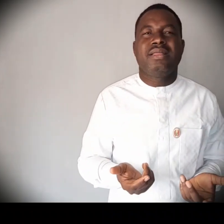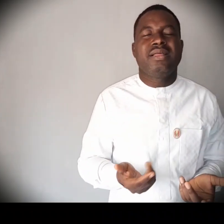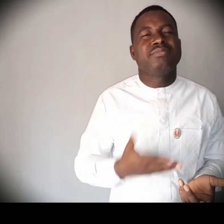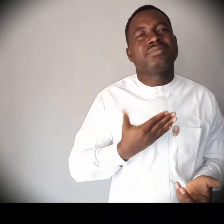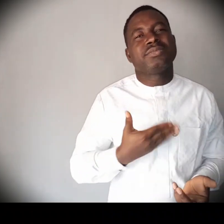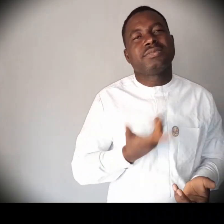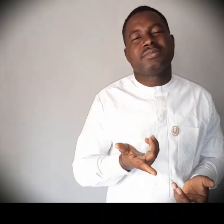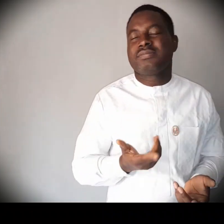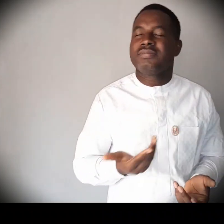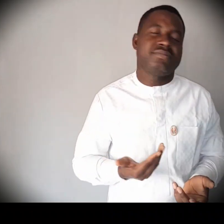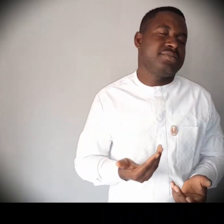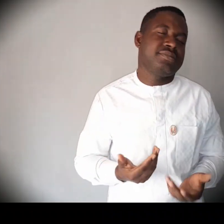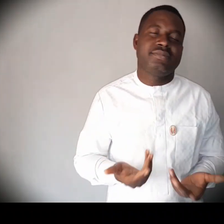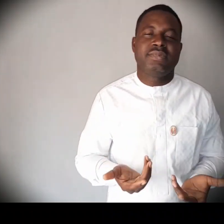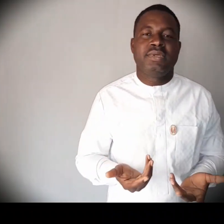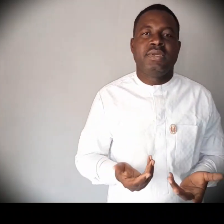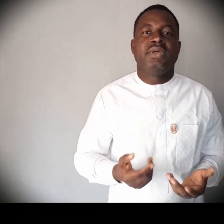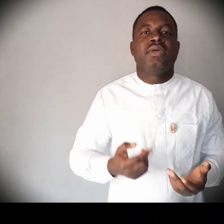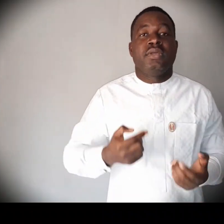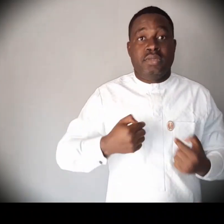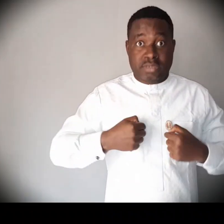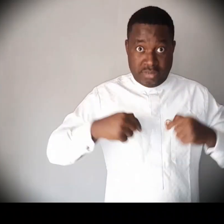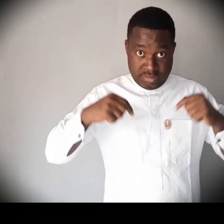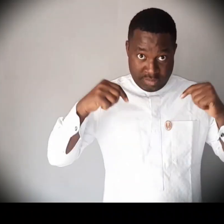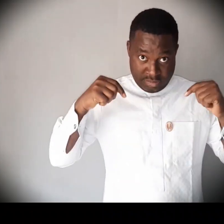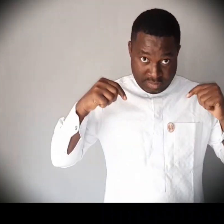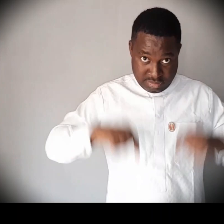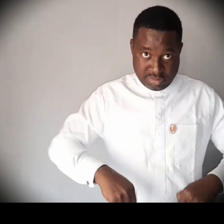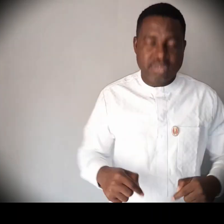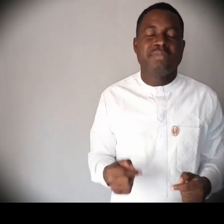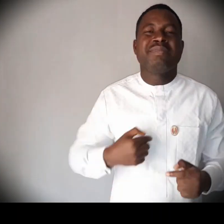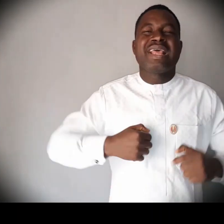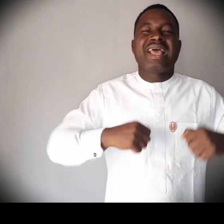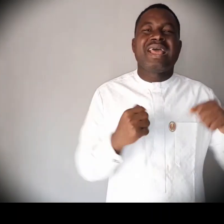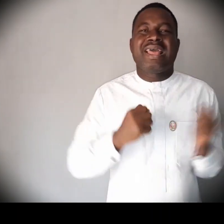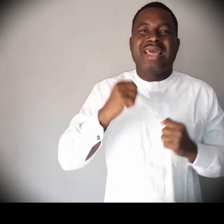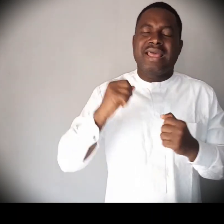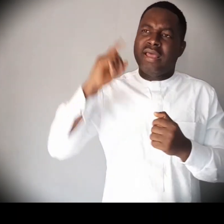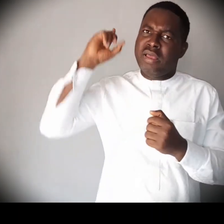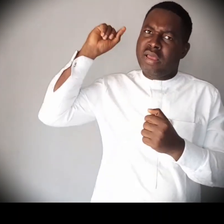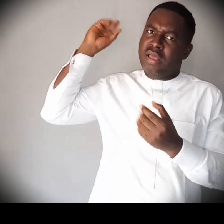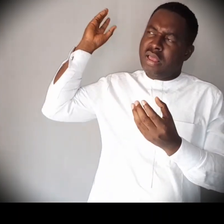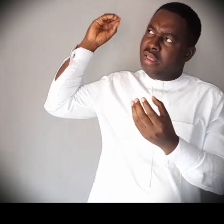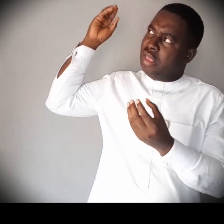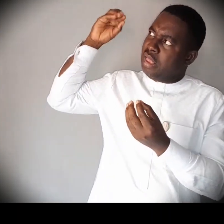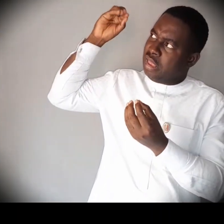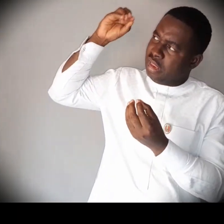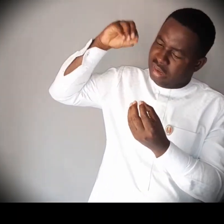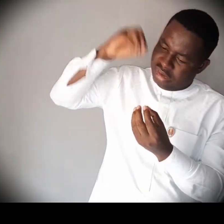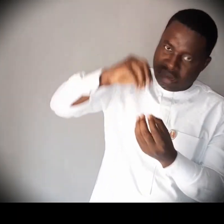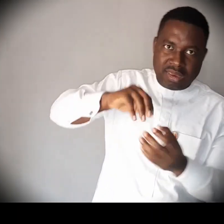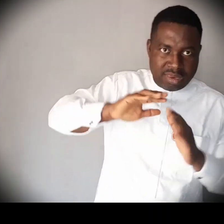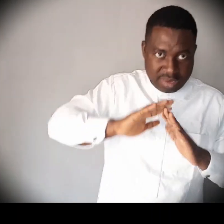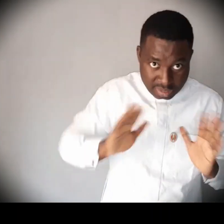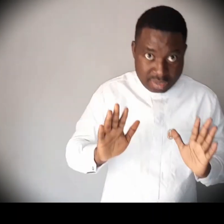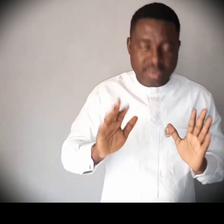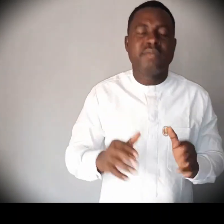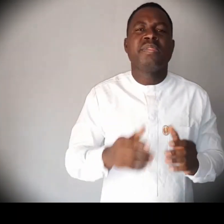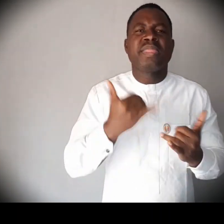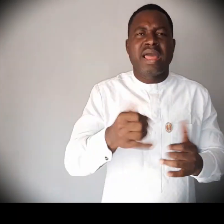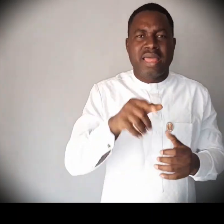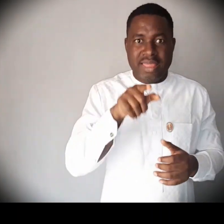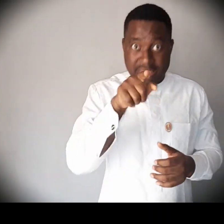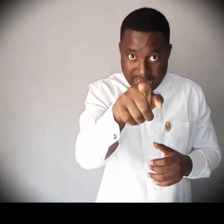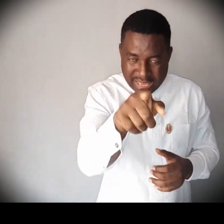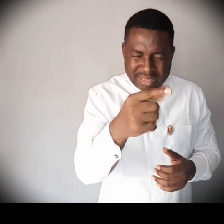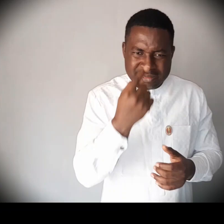on any one of these. LinkedIn. You can also join our Advocates for Indigenous African Sign